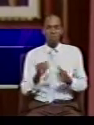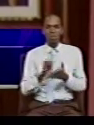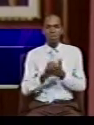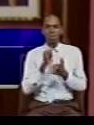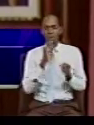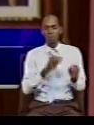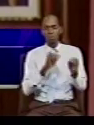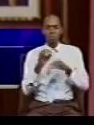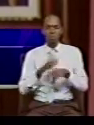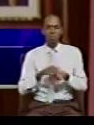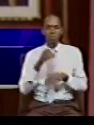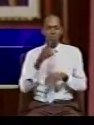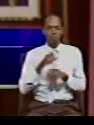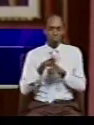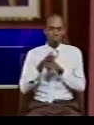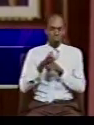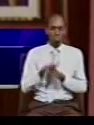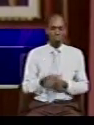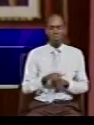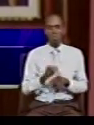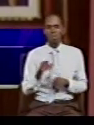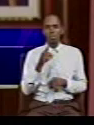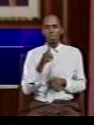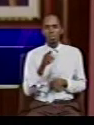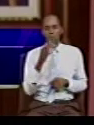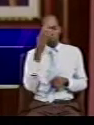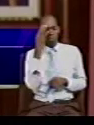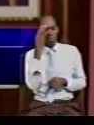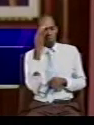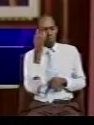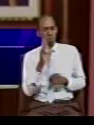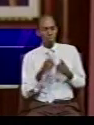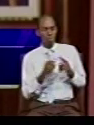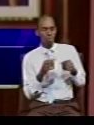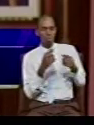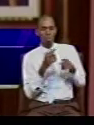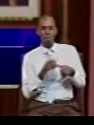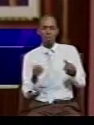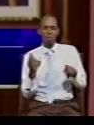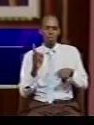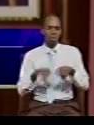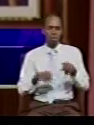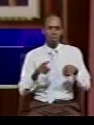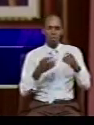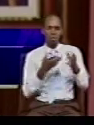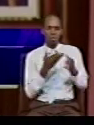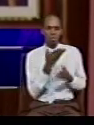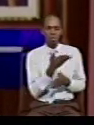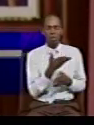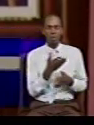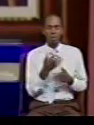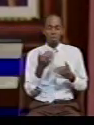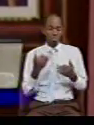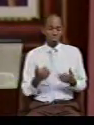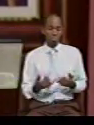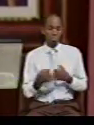suppressing you, you see where to go, you cannot go. Today, where your